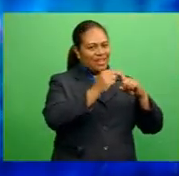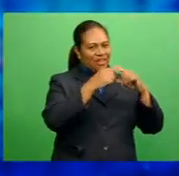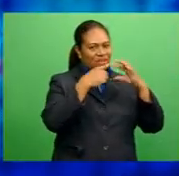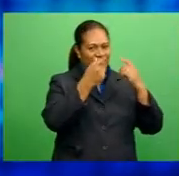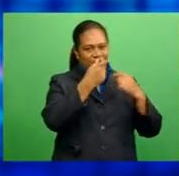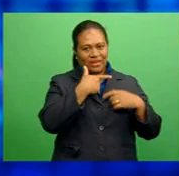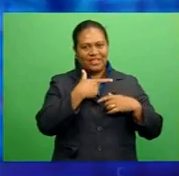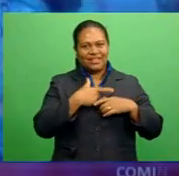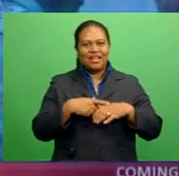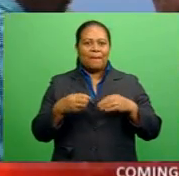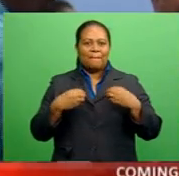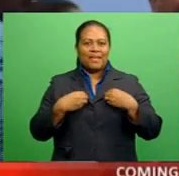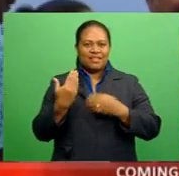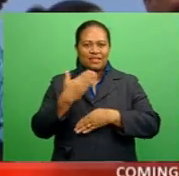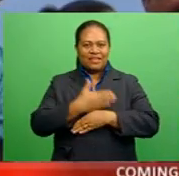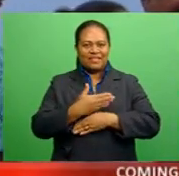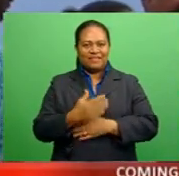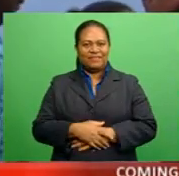Business tonight,